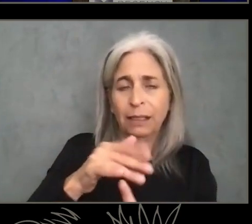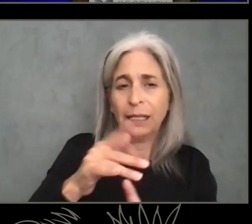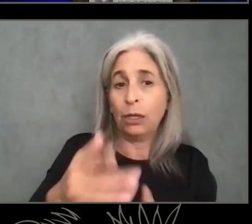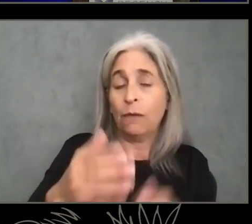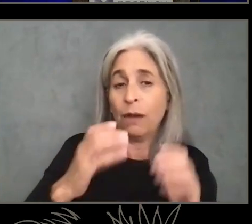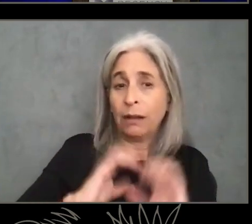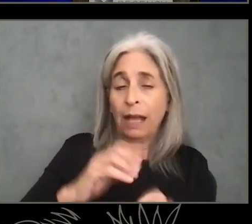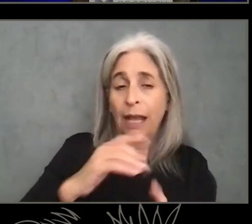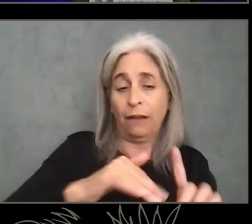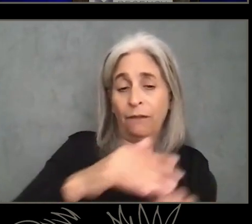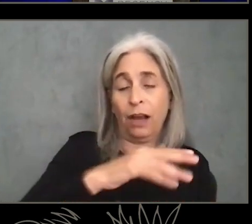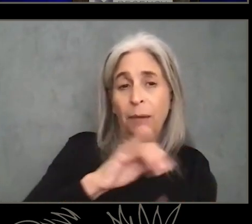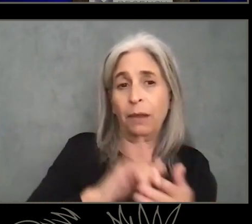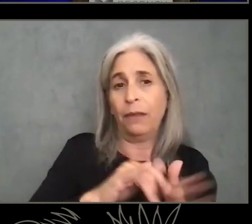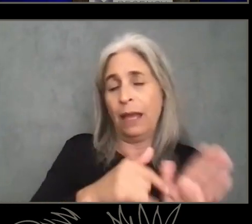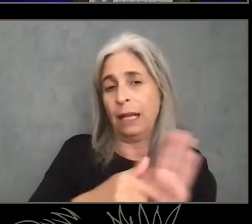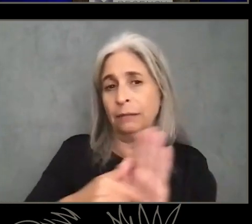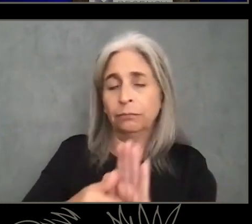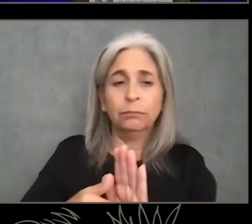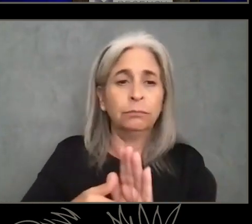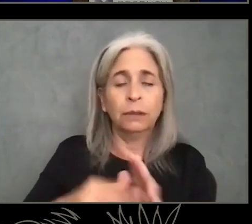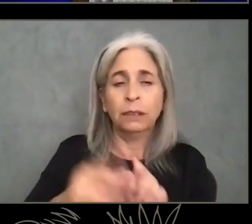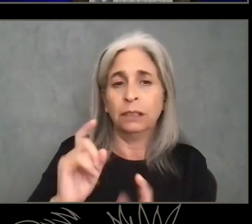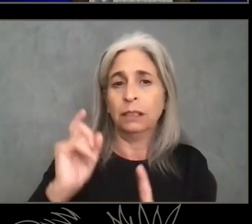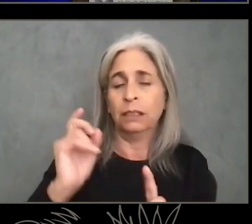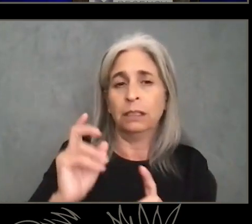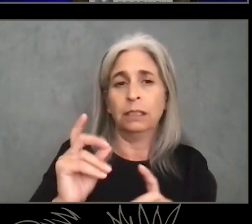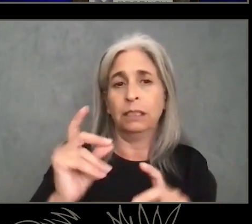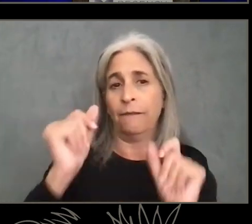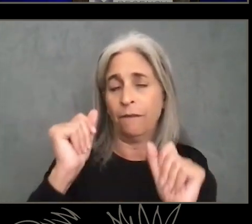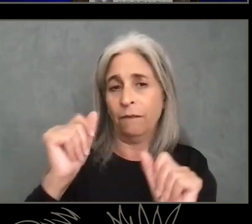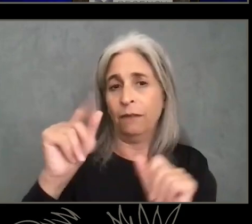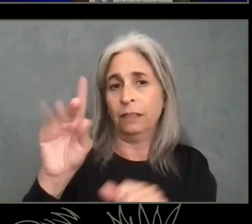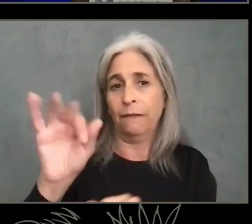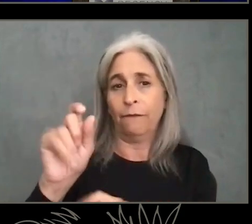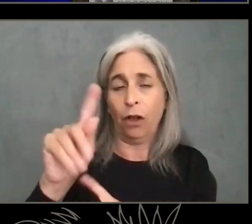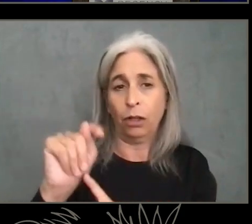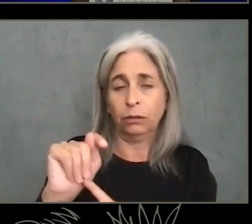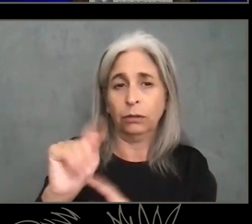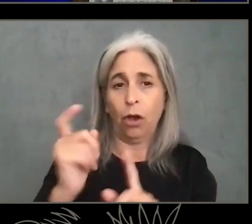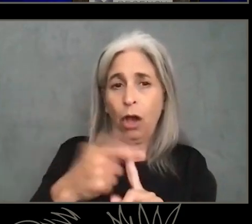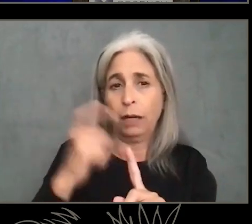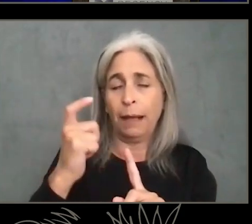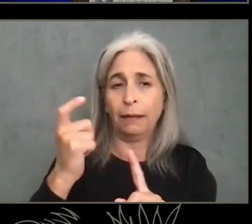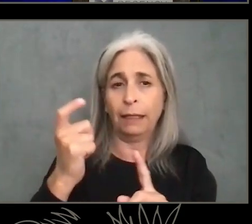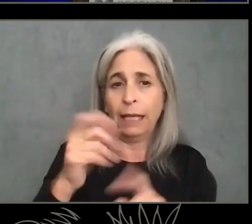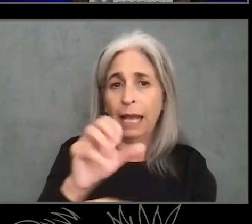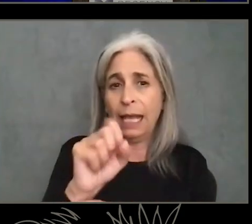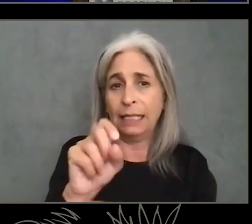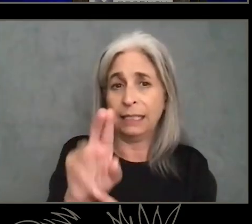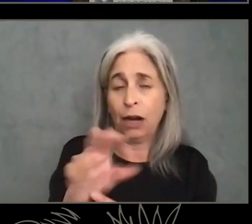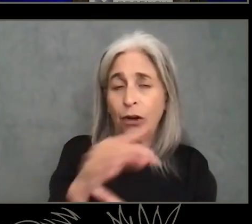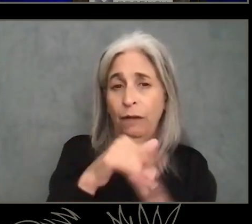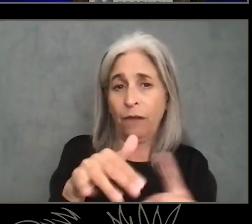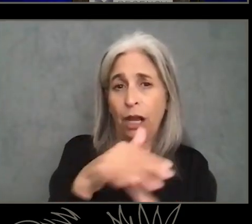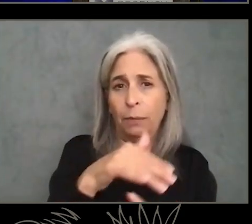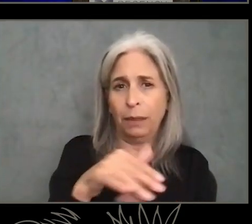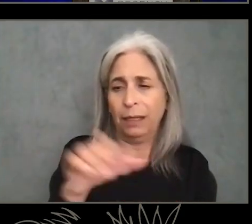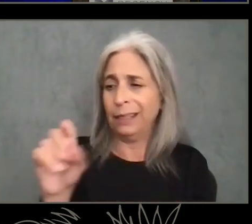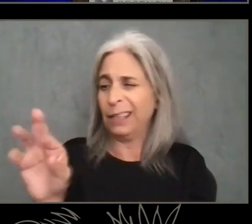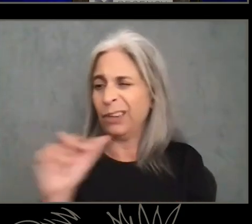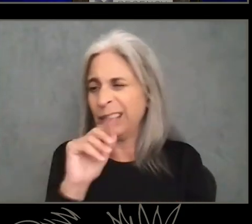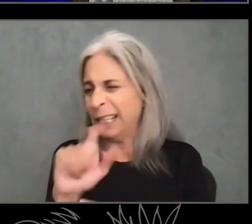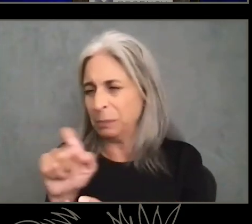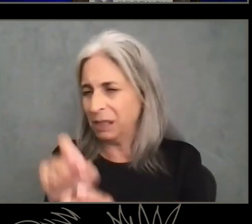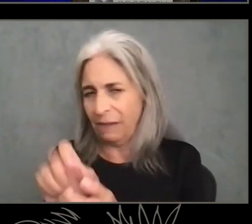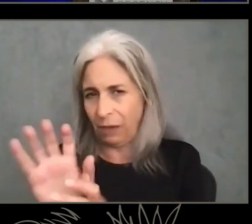have a client environment, which this one is included by default. You could also have an SSR environment. SSR is not specific.